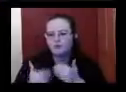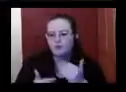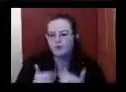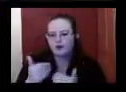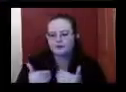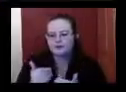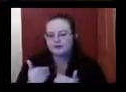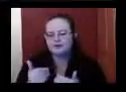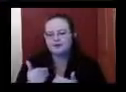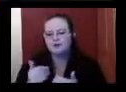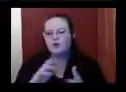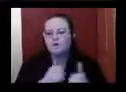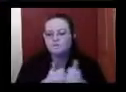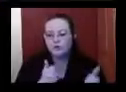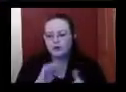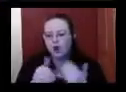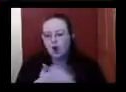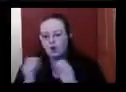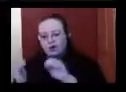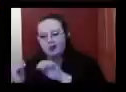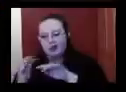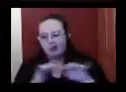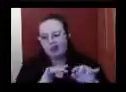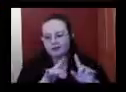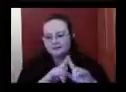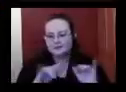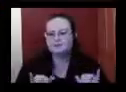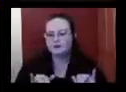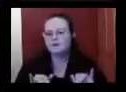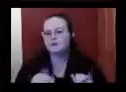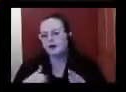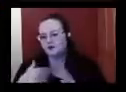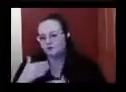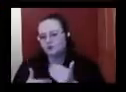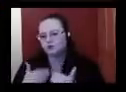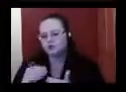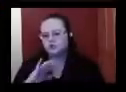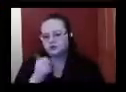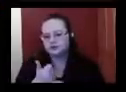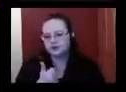limit students congregating in any of those places.